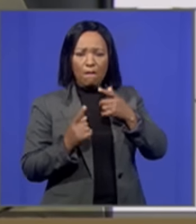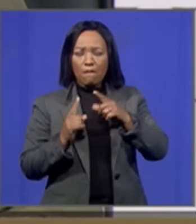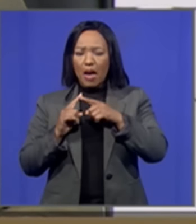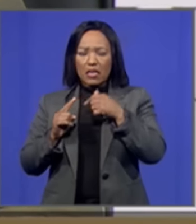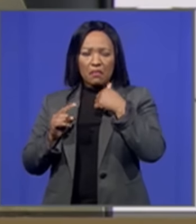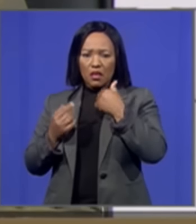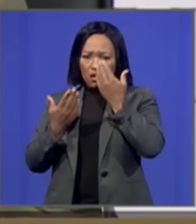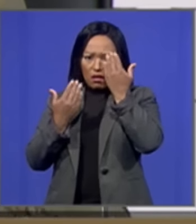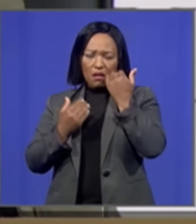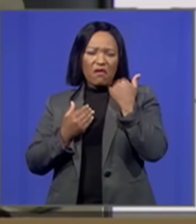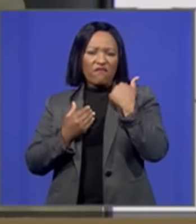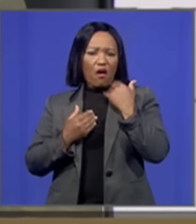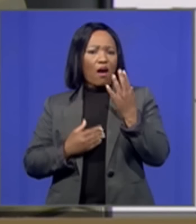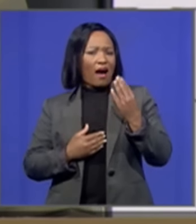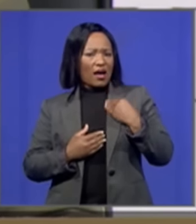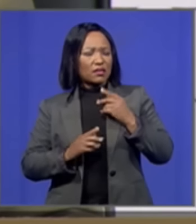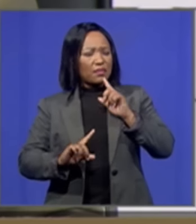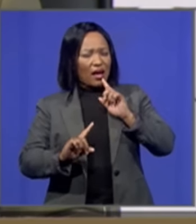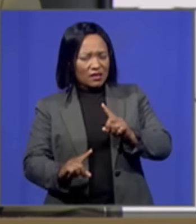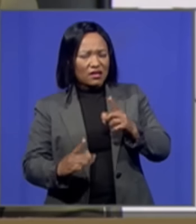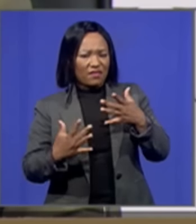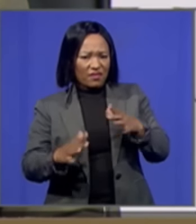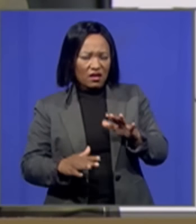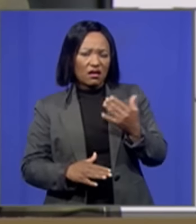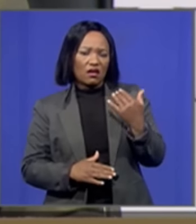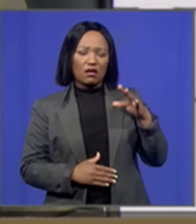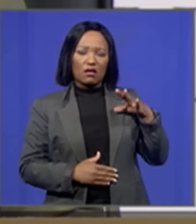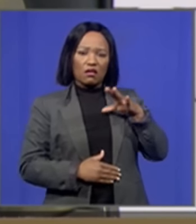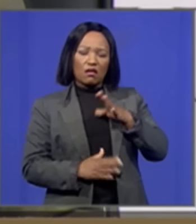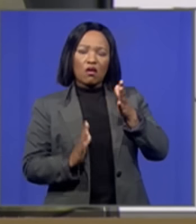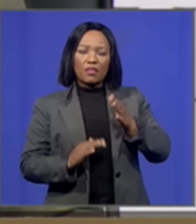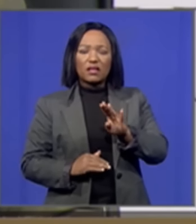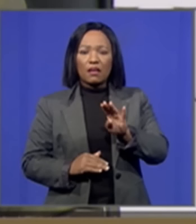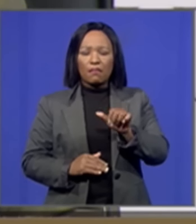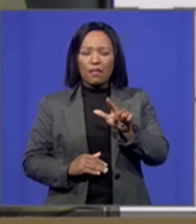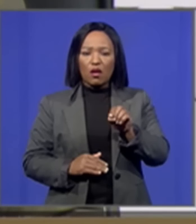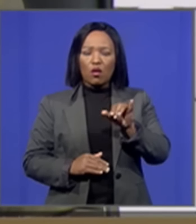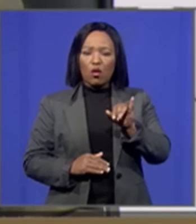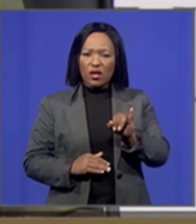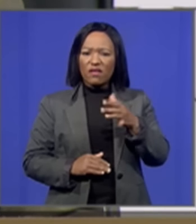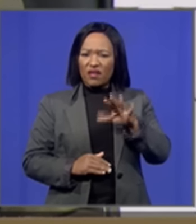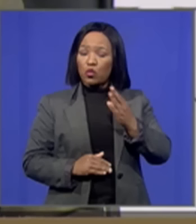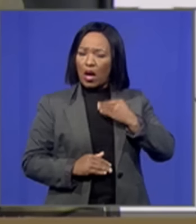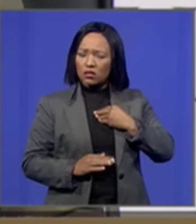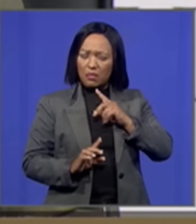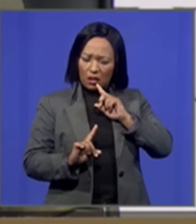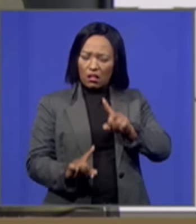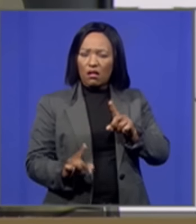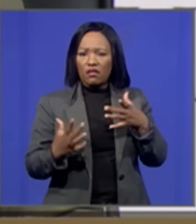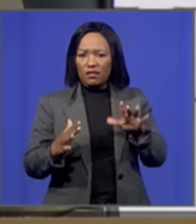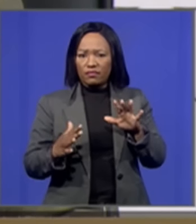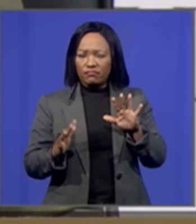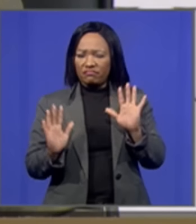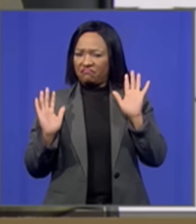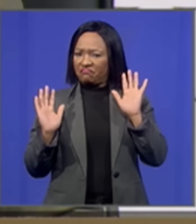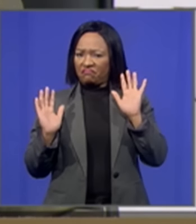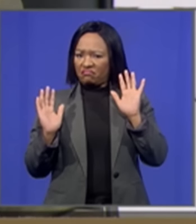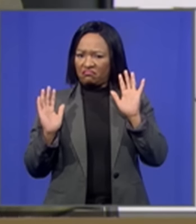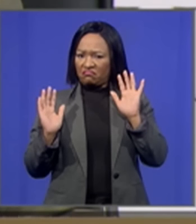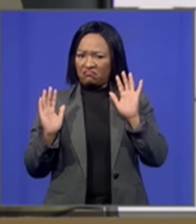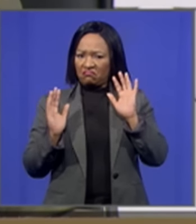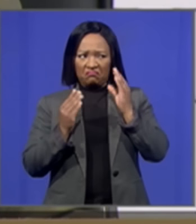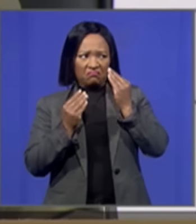you are asking me when Commissioner Baloyi was saying other administrative decisions. Hence, I said I was not even